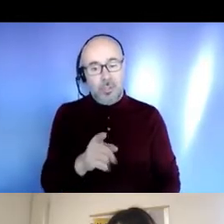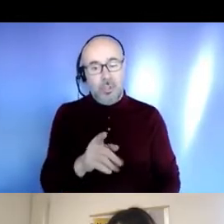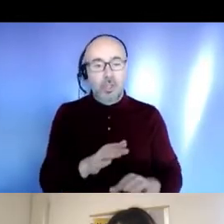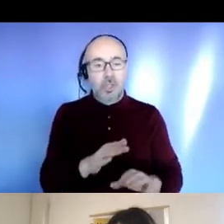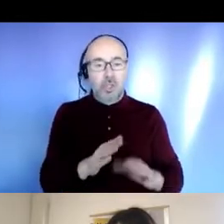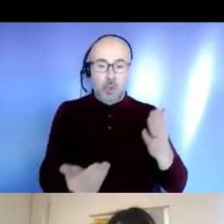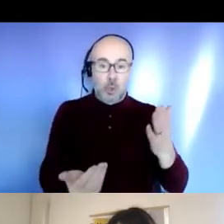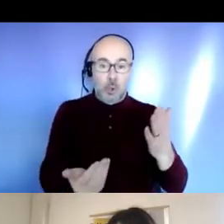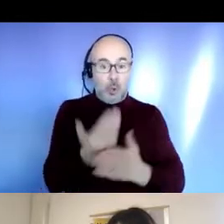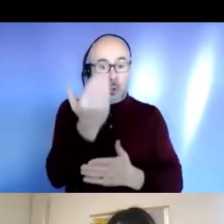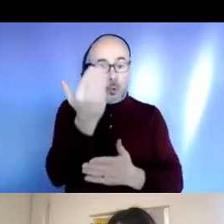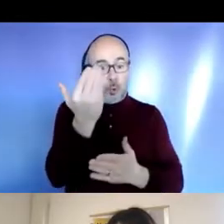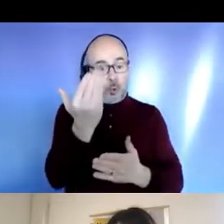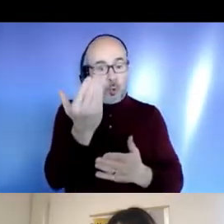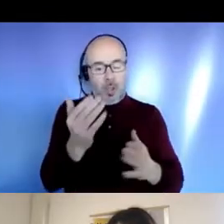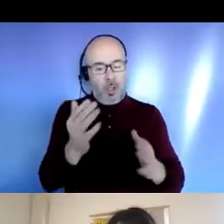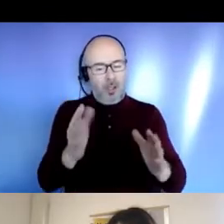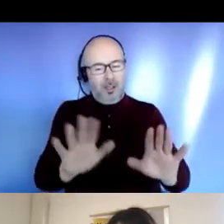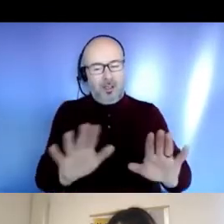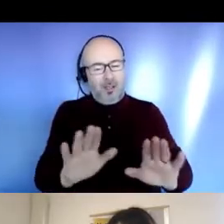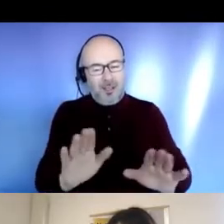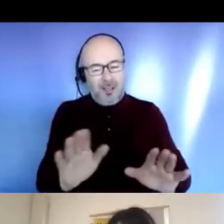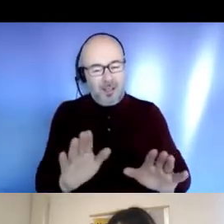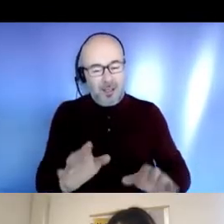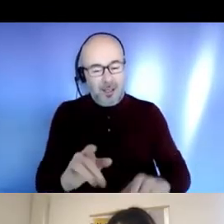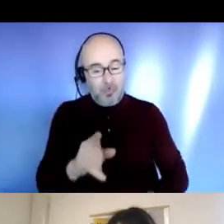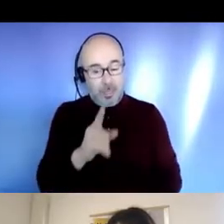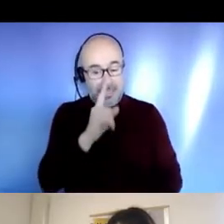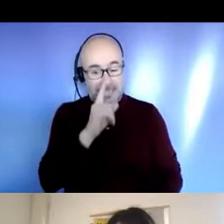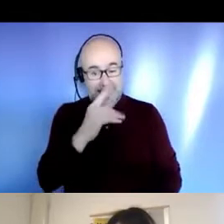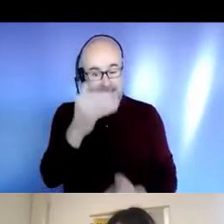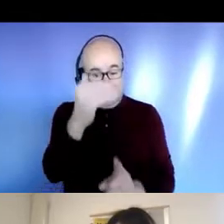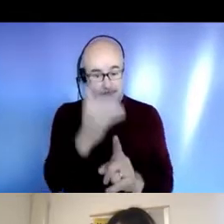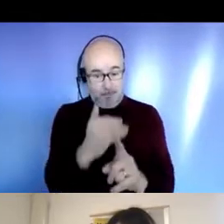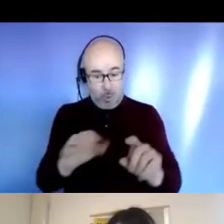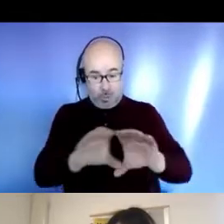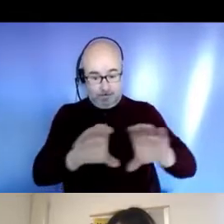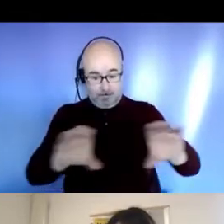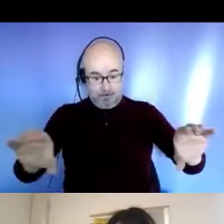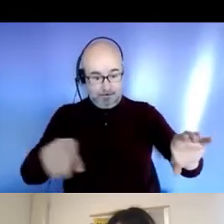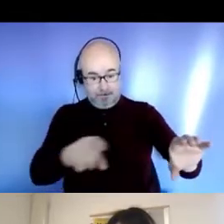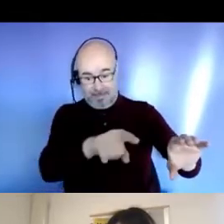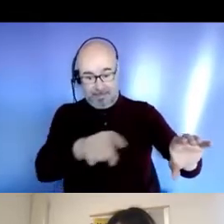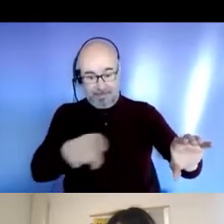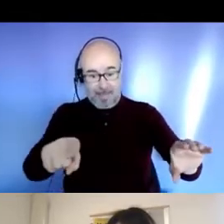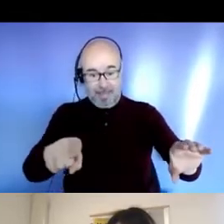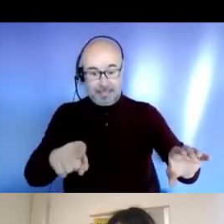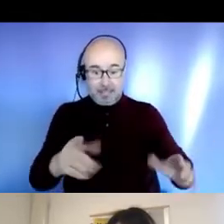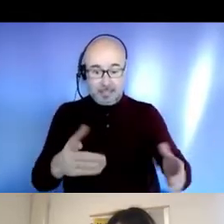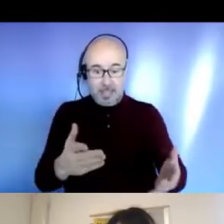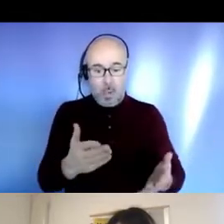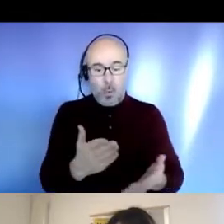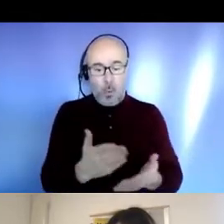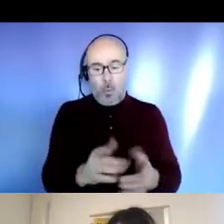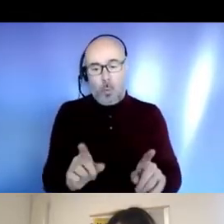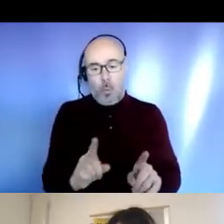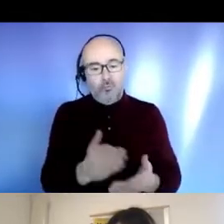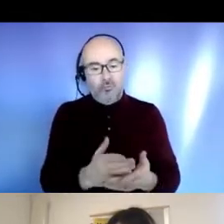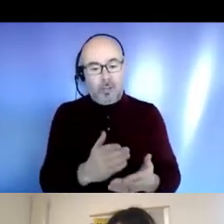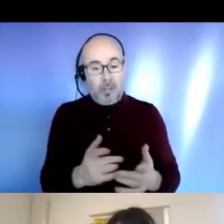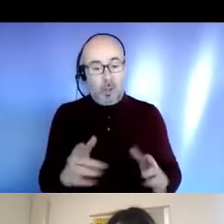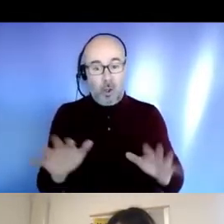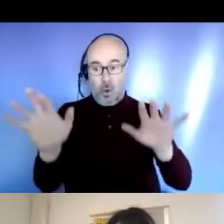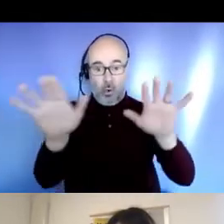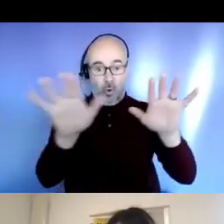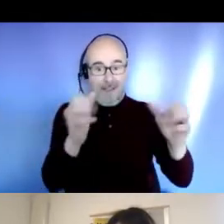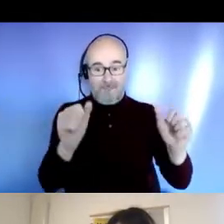planning or wayfinding as such, because as you'll see at the bottom, what we're doing is taking a fairly clever or efficient approach